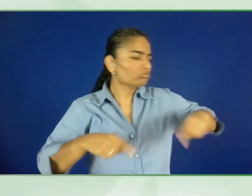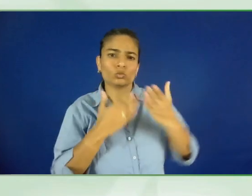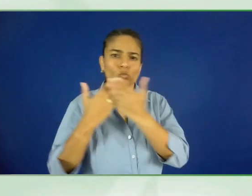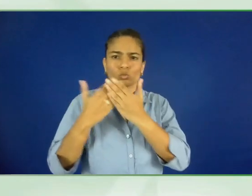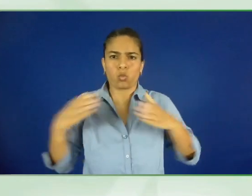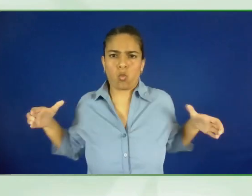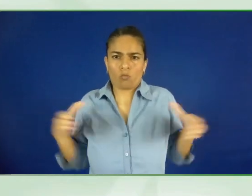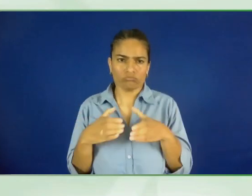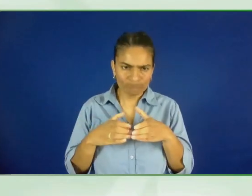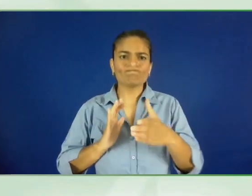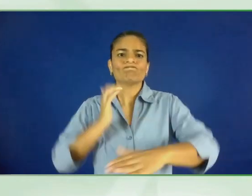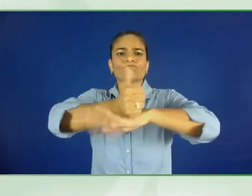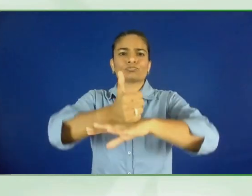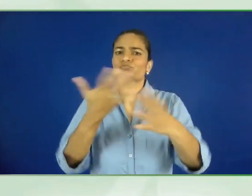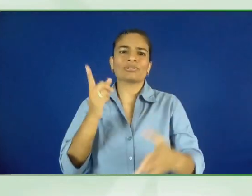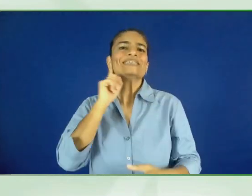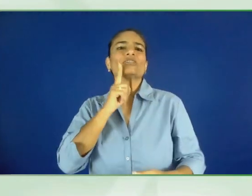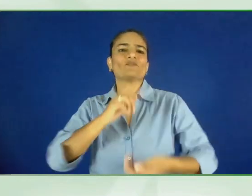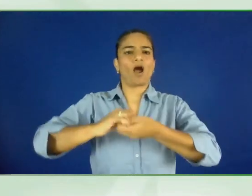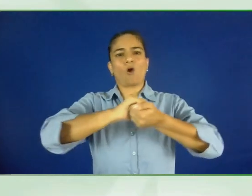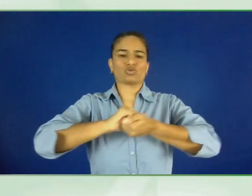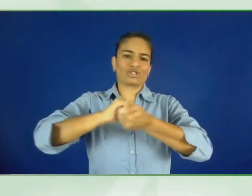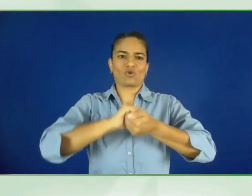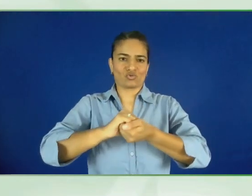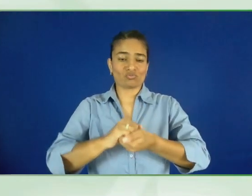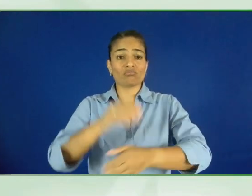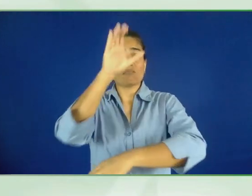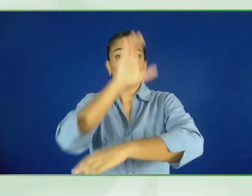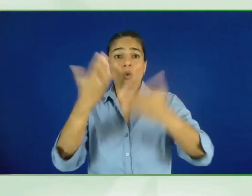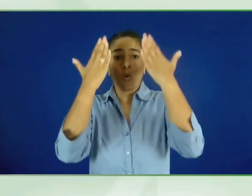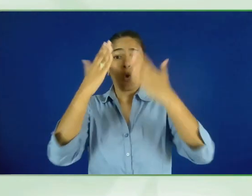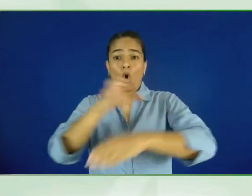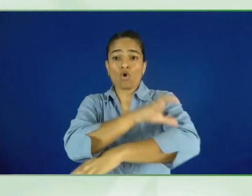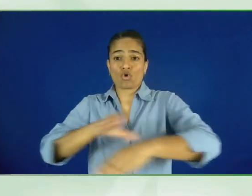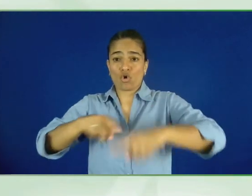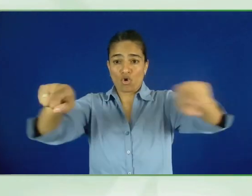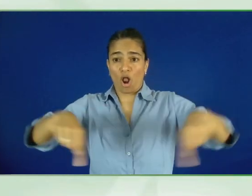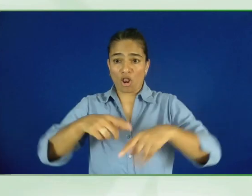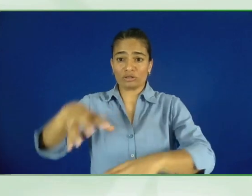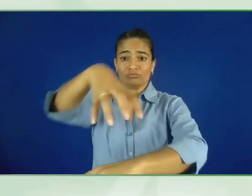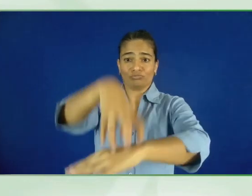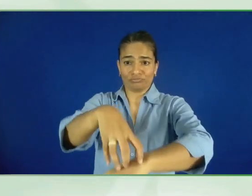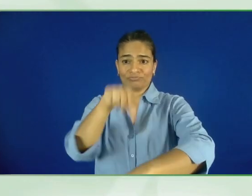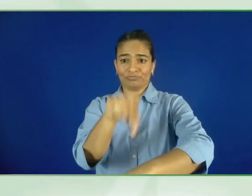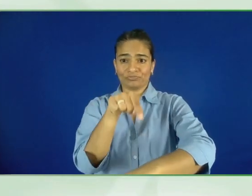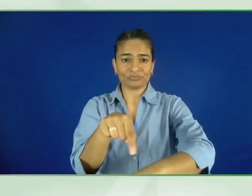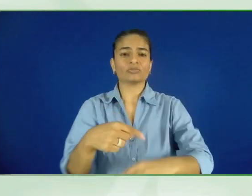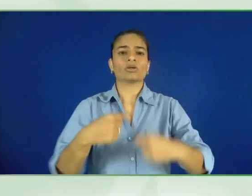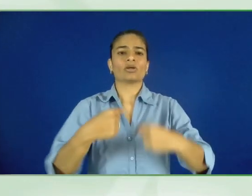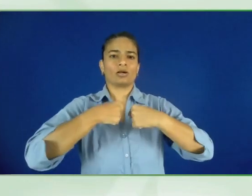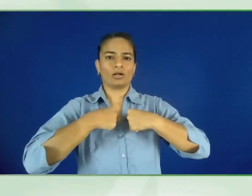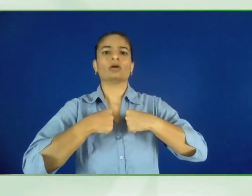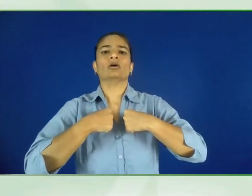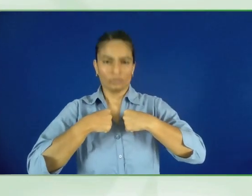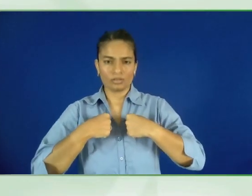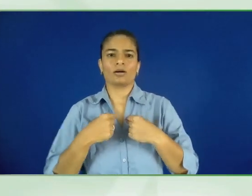of our college. This is the only association initiated by deaf college students in Chinese